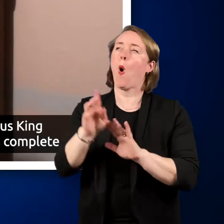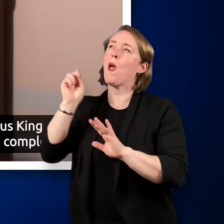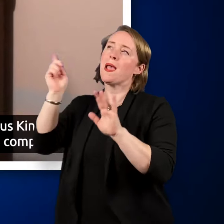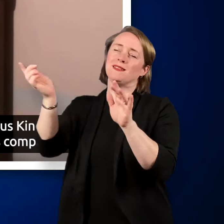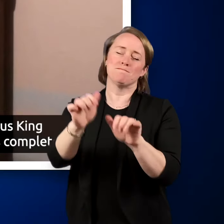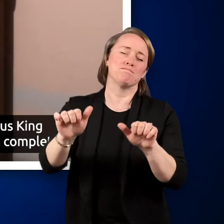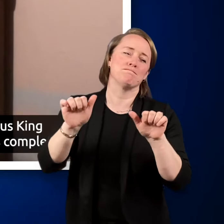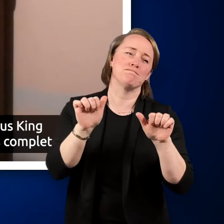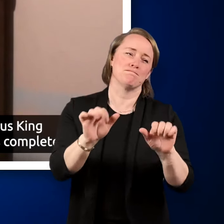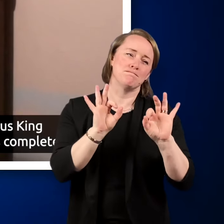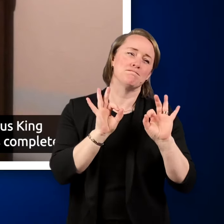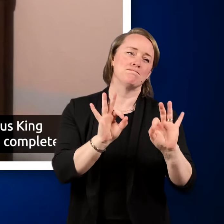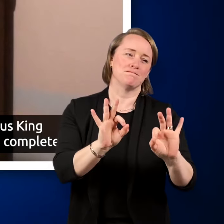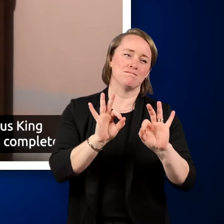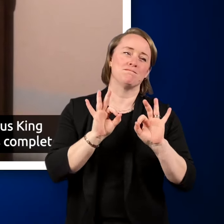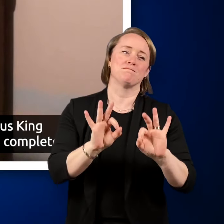brokenness